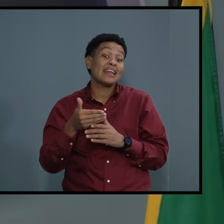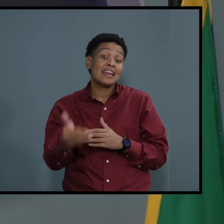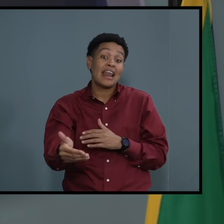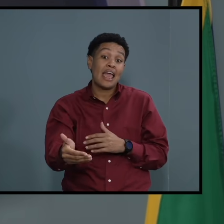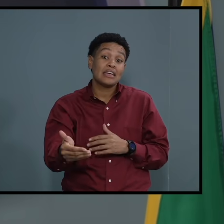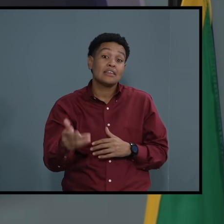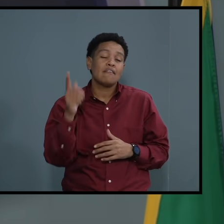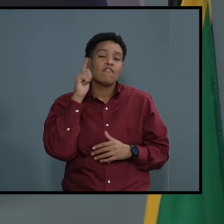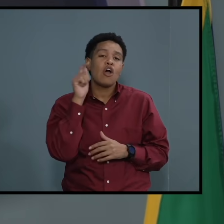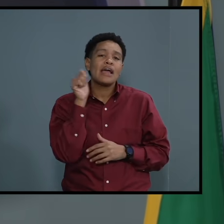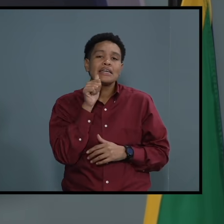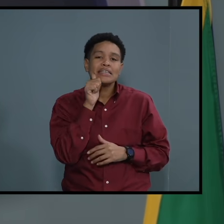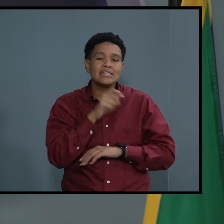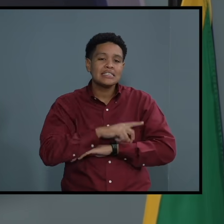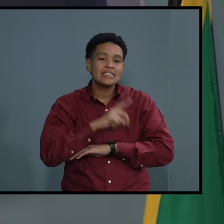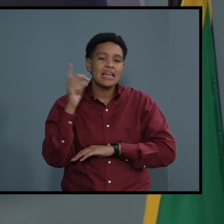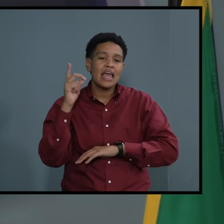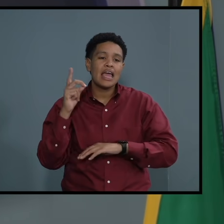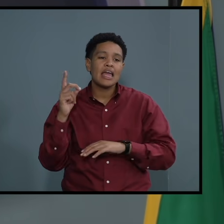up to